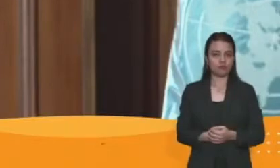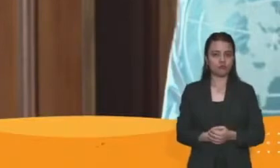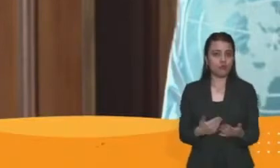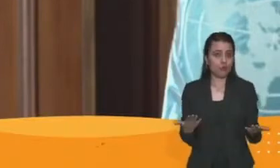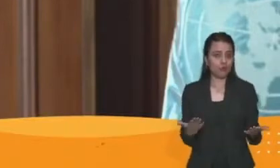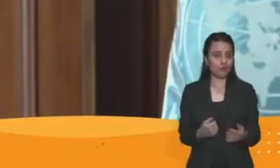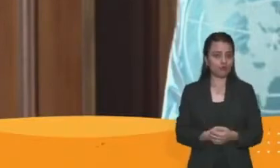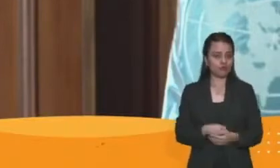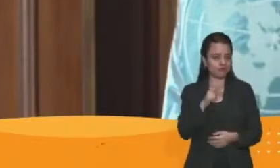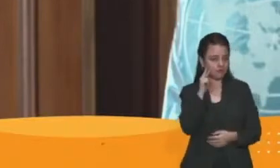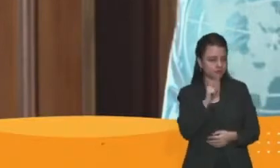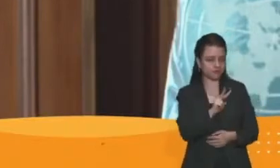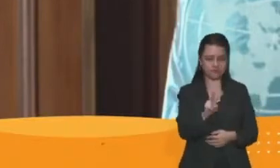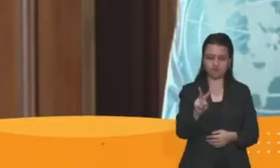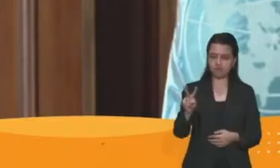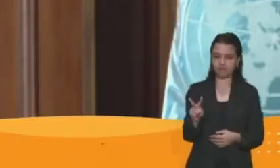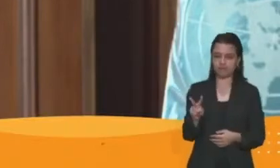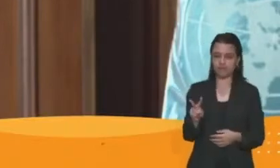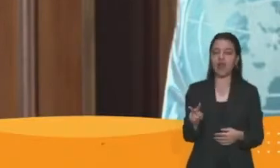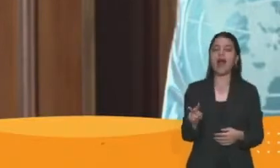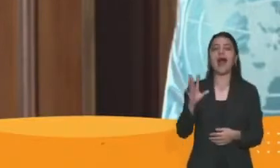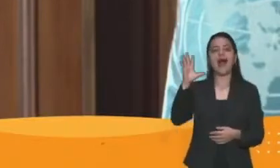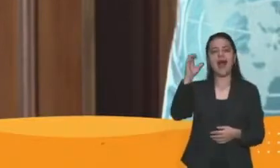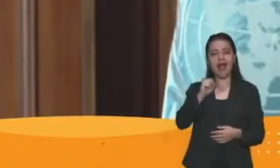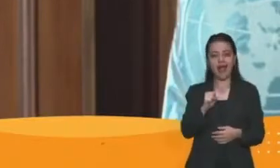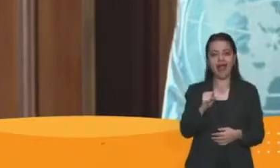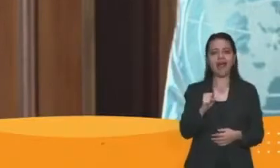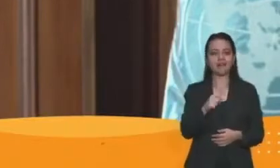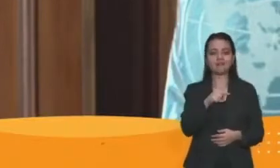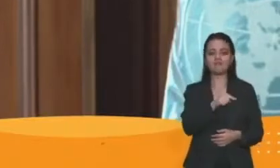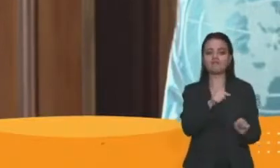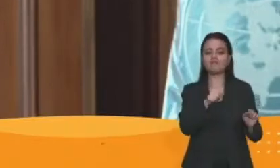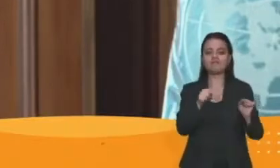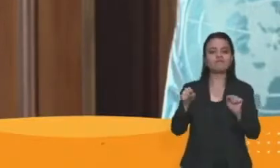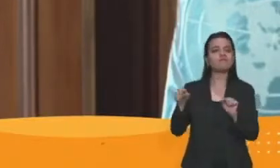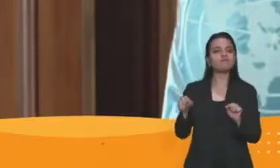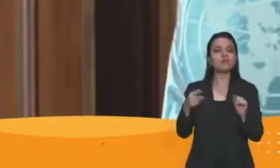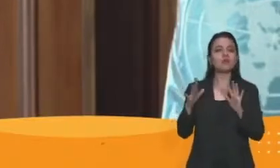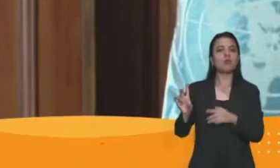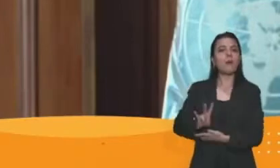new alternatives. In this context,